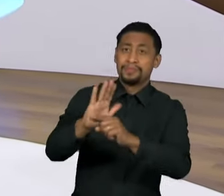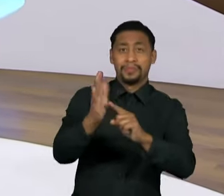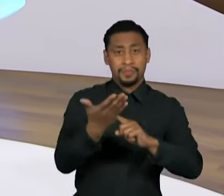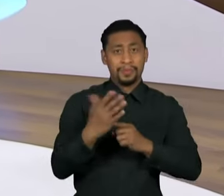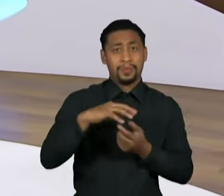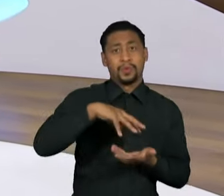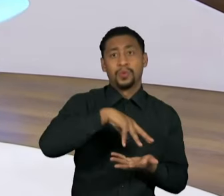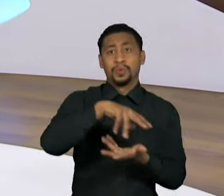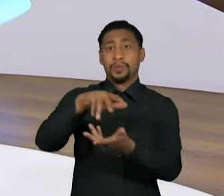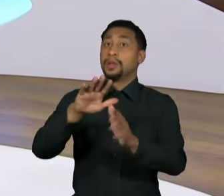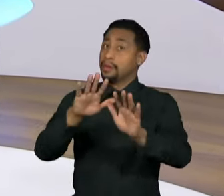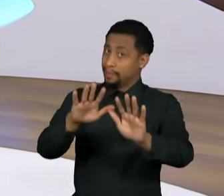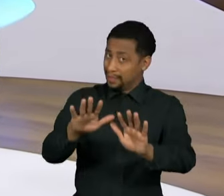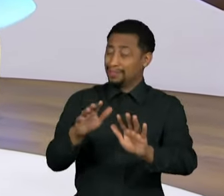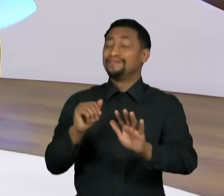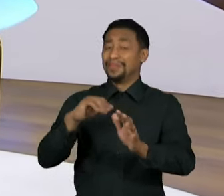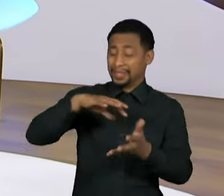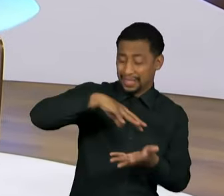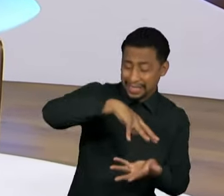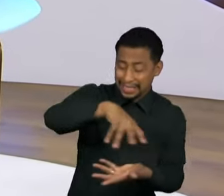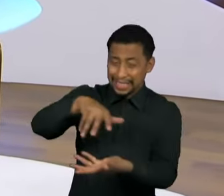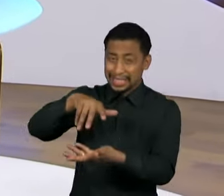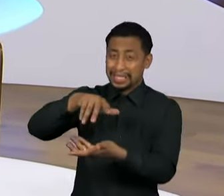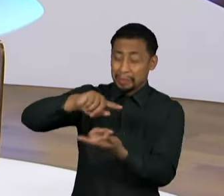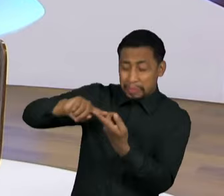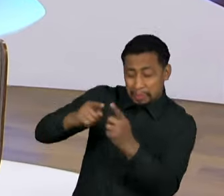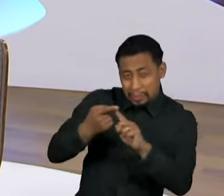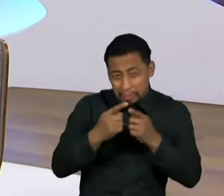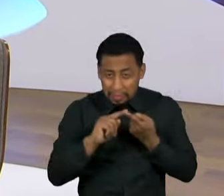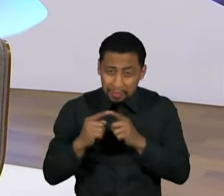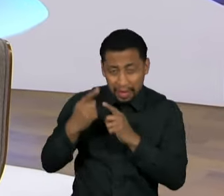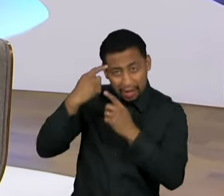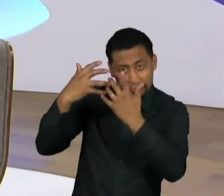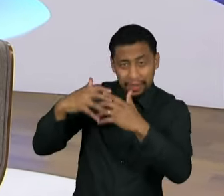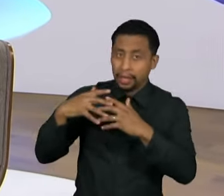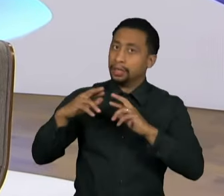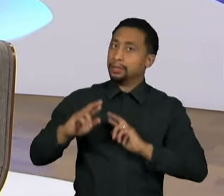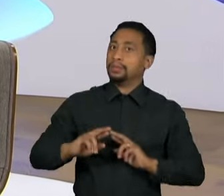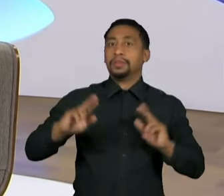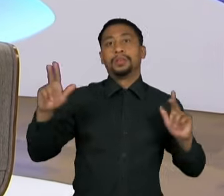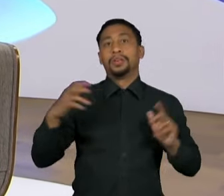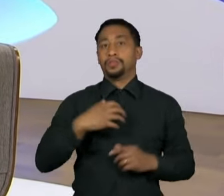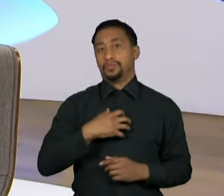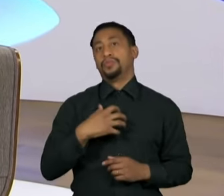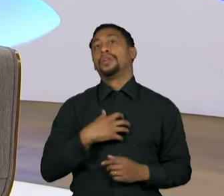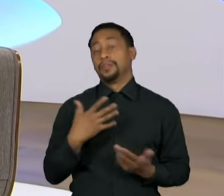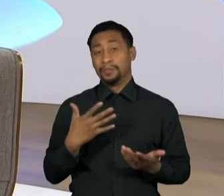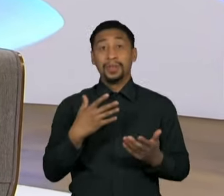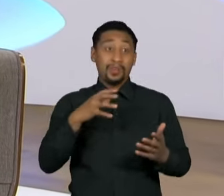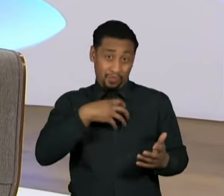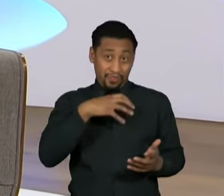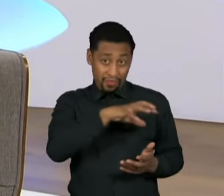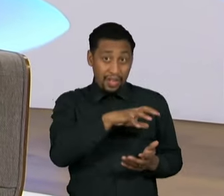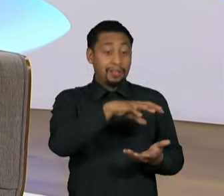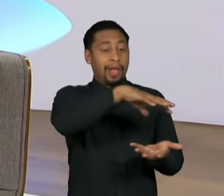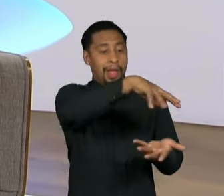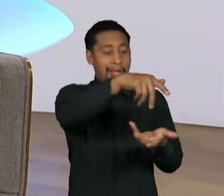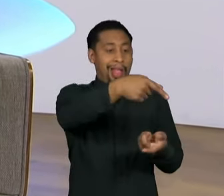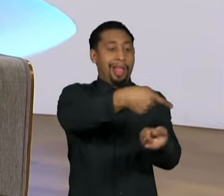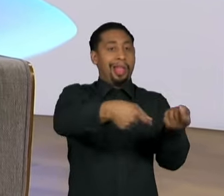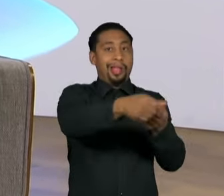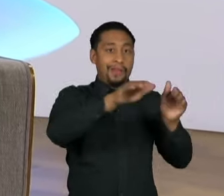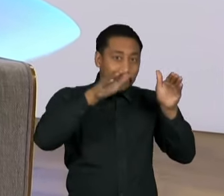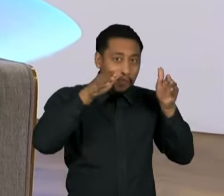different. Thinking globally is very different from embracing the particular version of